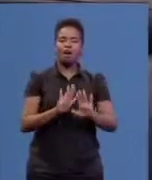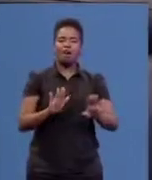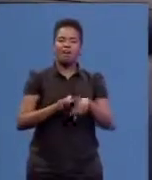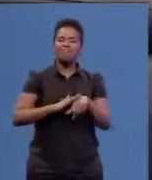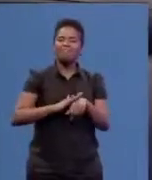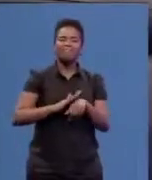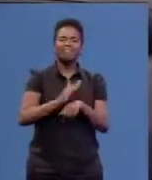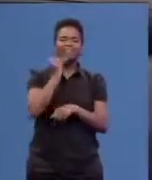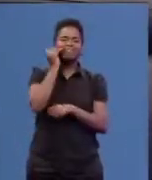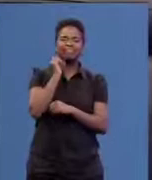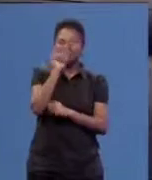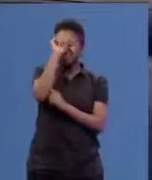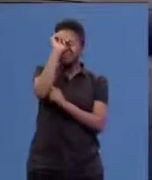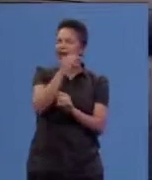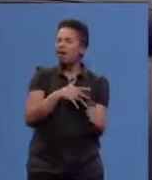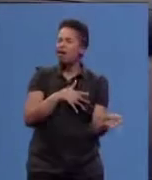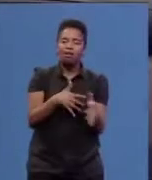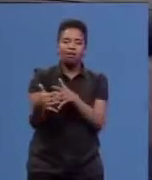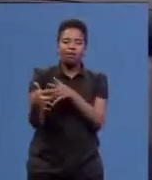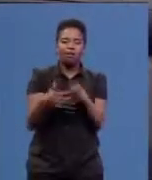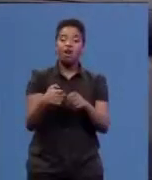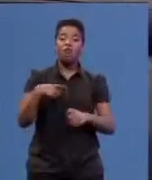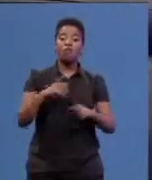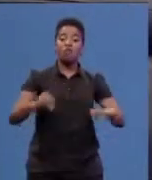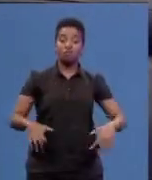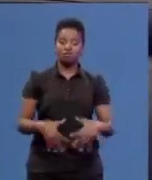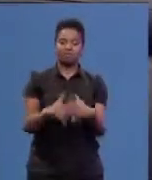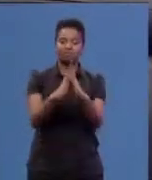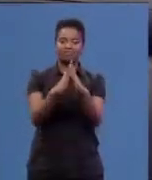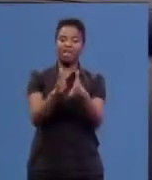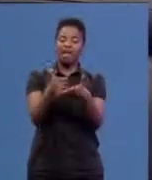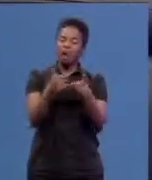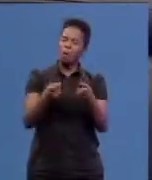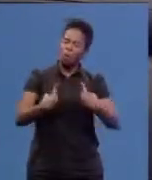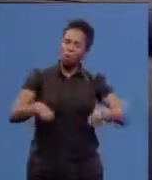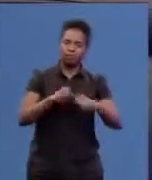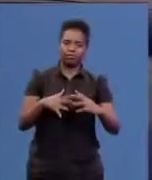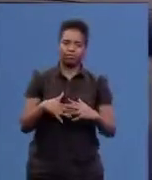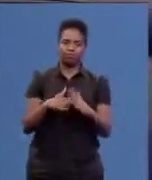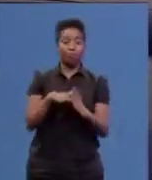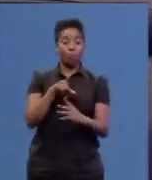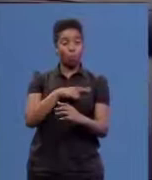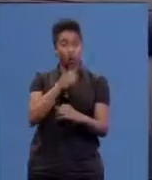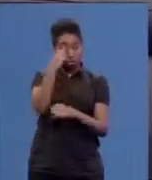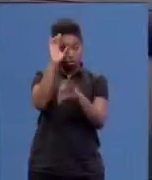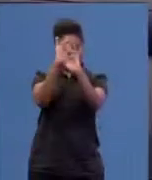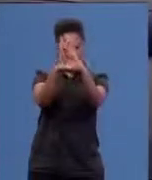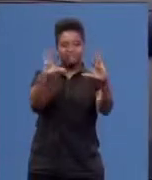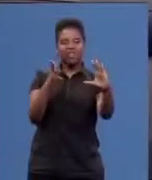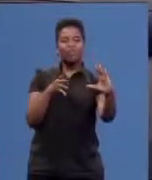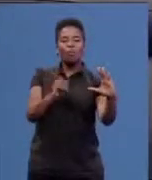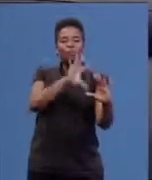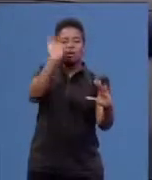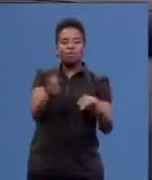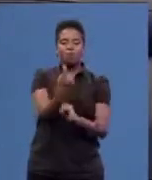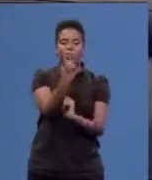was meant to calm things down, was meant to help us reconcile, but at the same time with the view that those are improved, and we know there's a lot of work that still